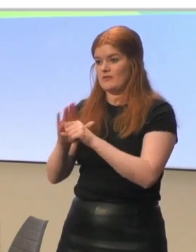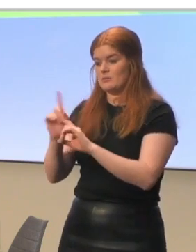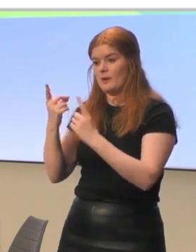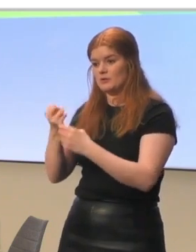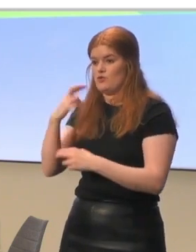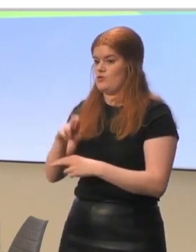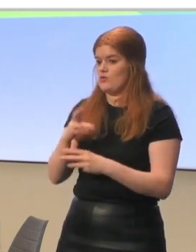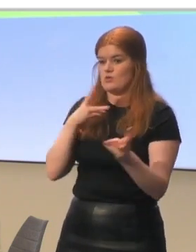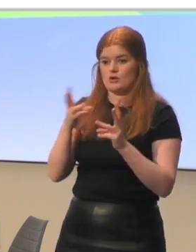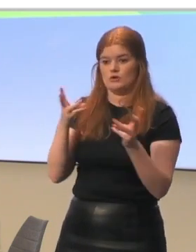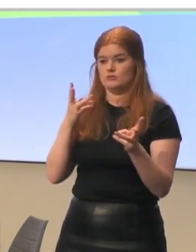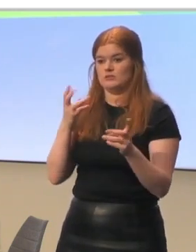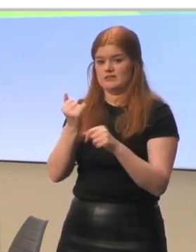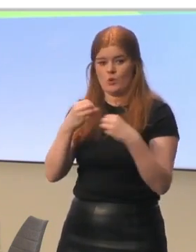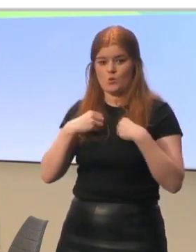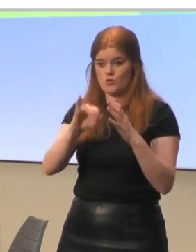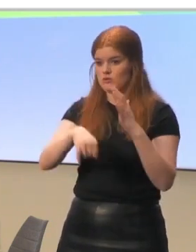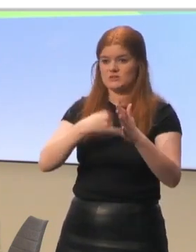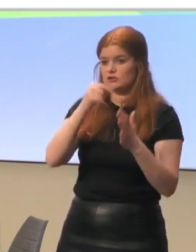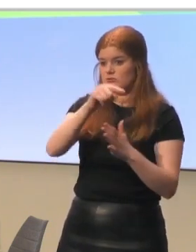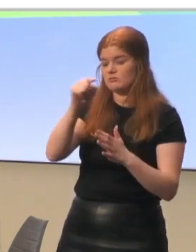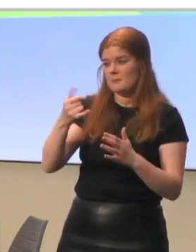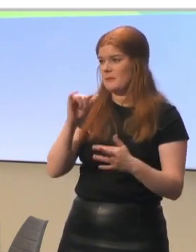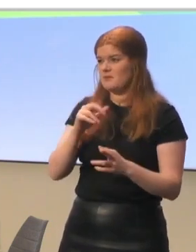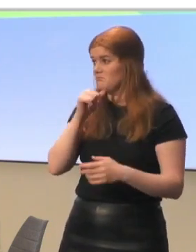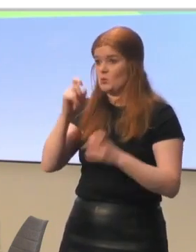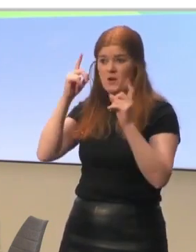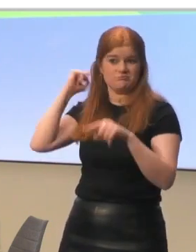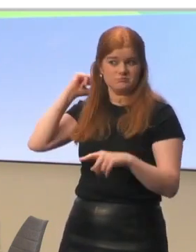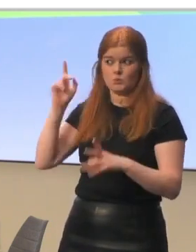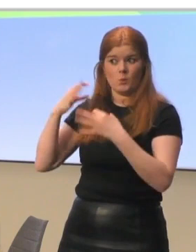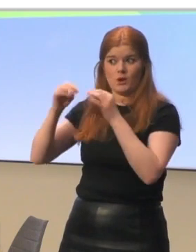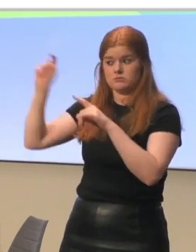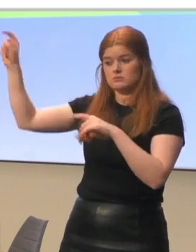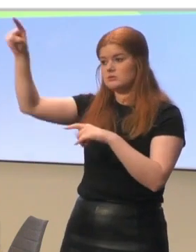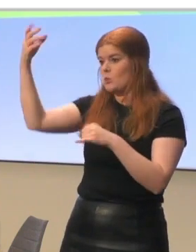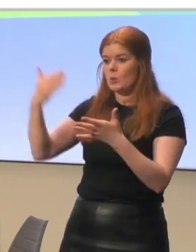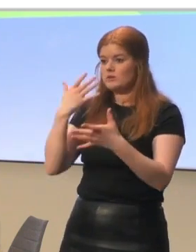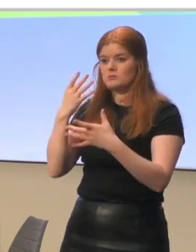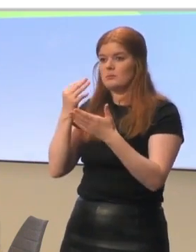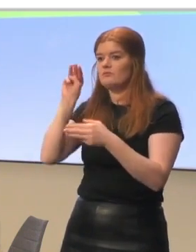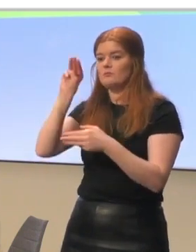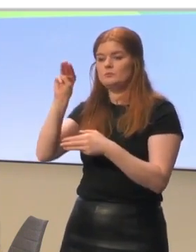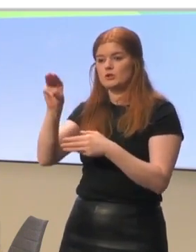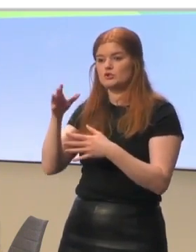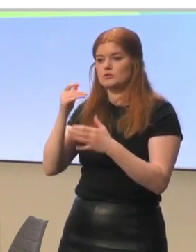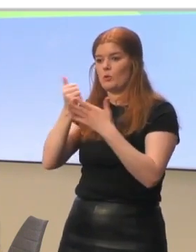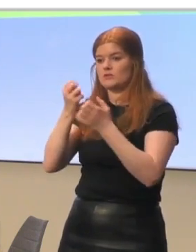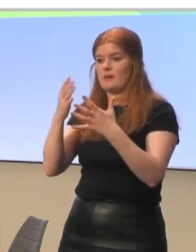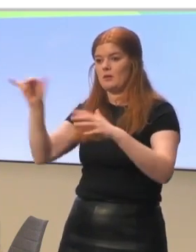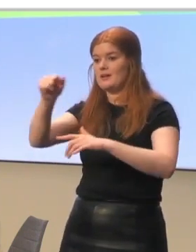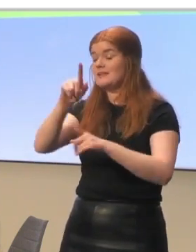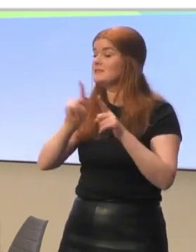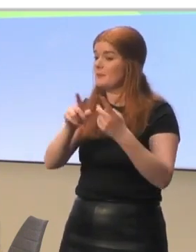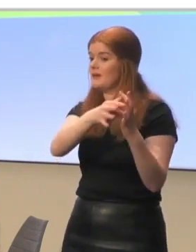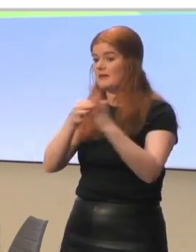work within your own organisation, and you may not be aware of what's happening or what the potential supports are around. And even the